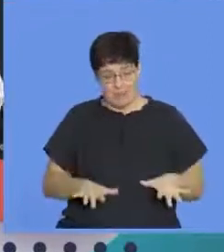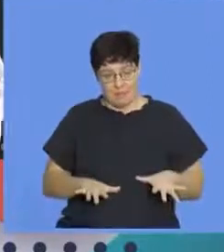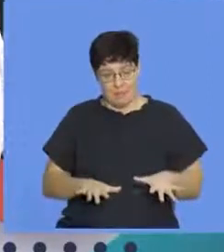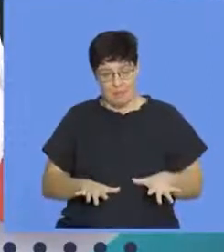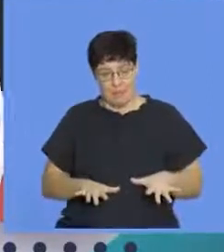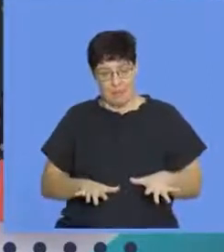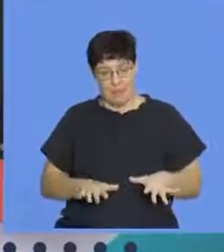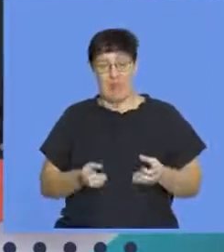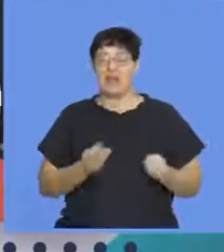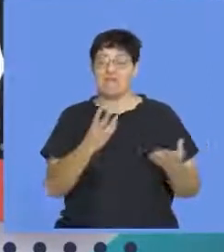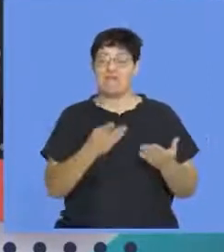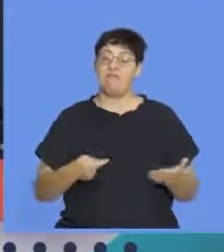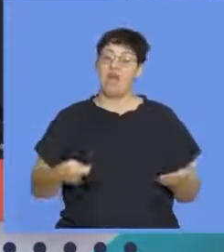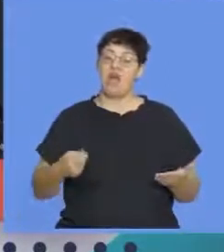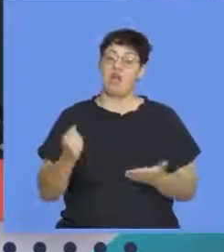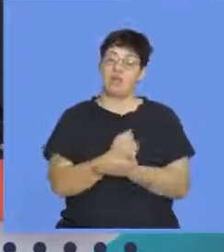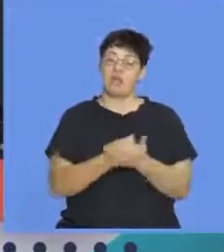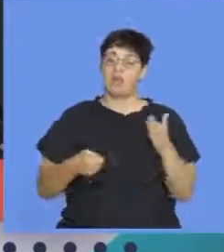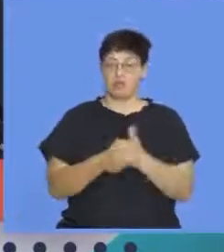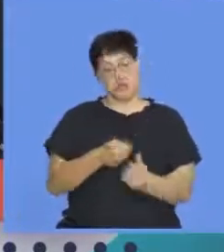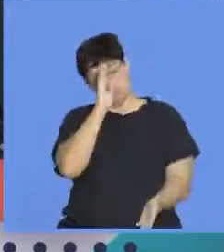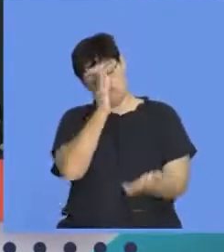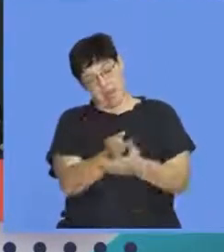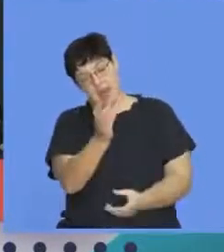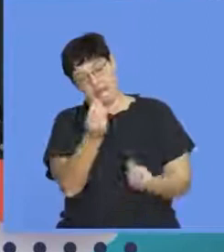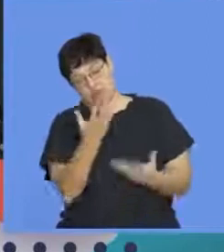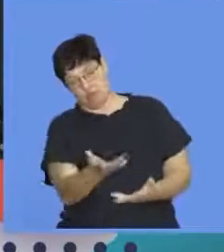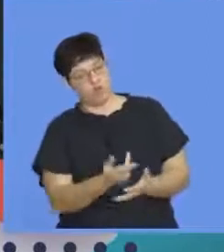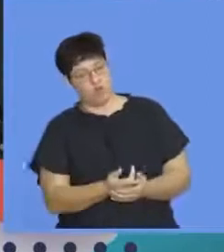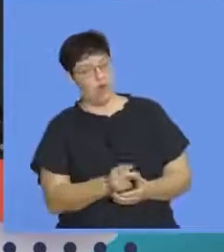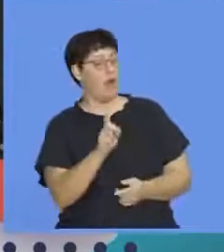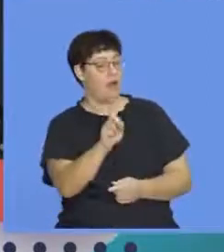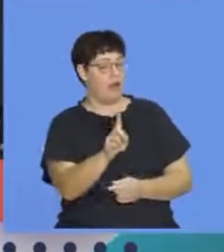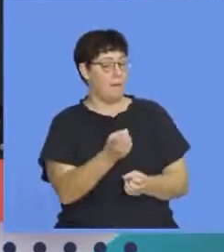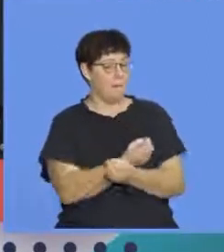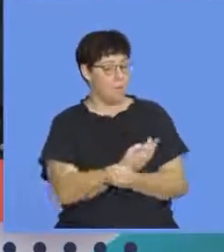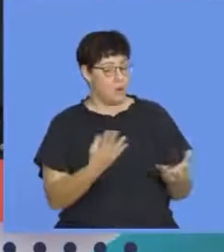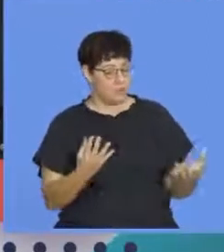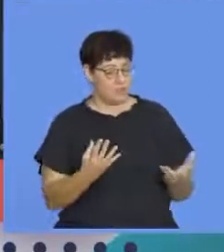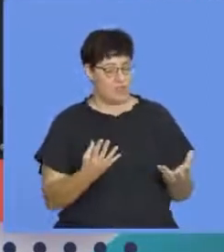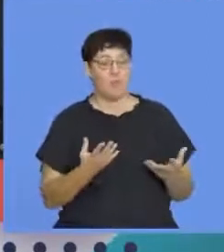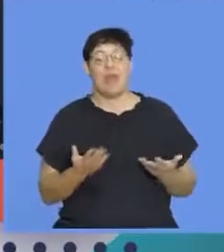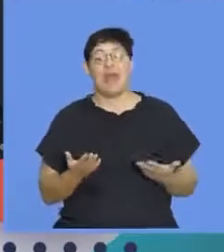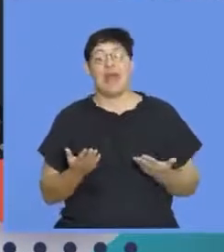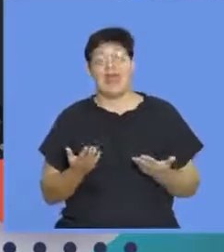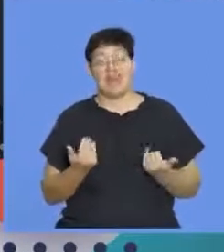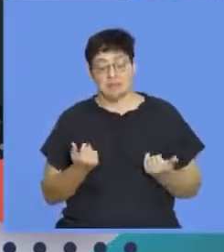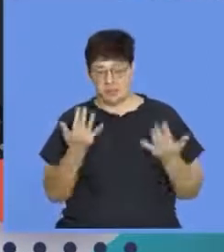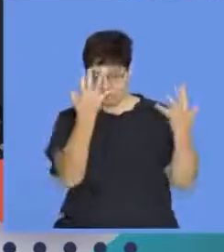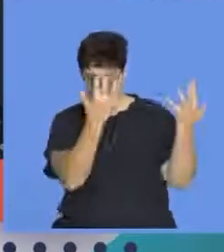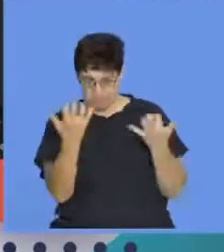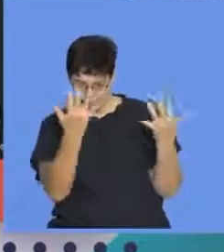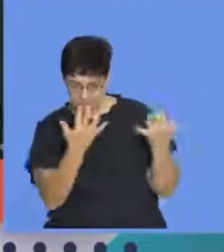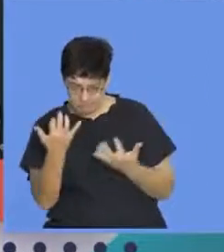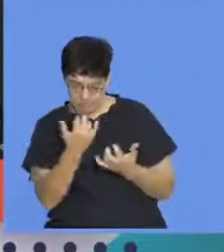given the credit purchases as a straightforward figure. You are, in most cases, expected to calculate